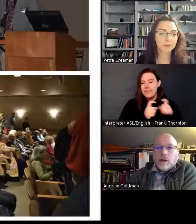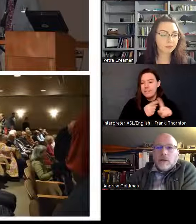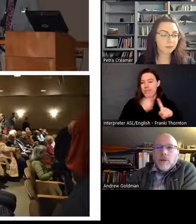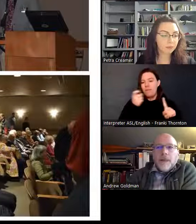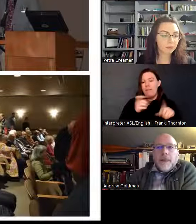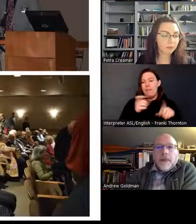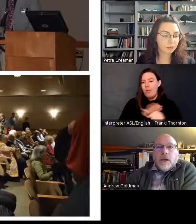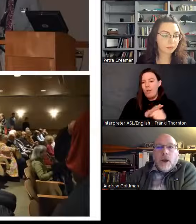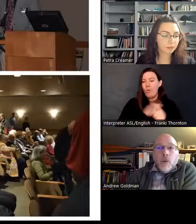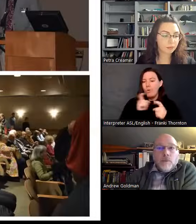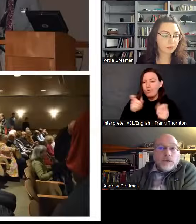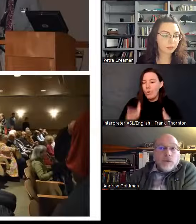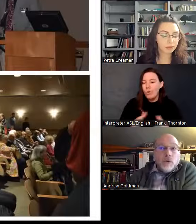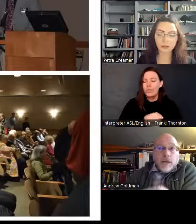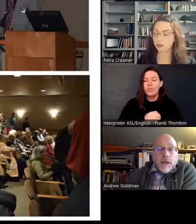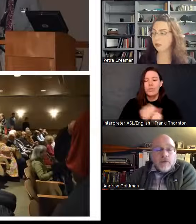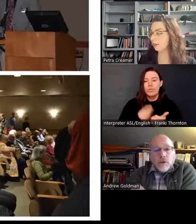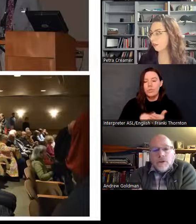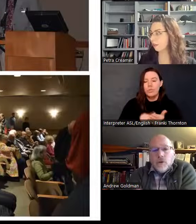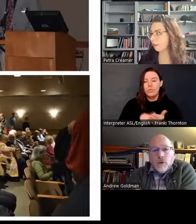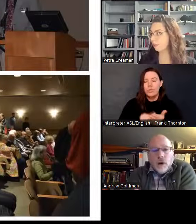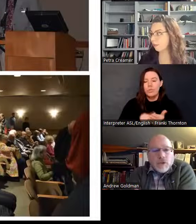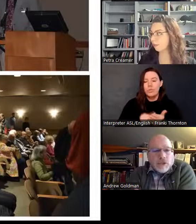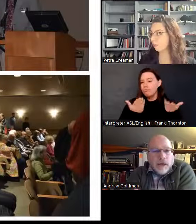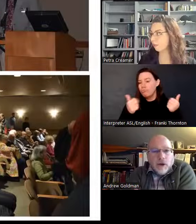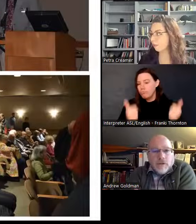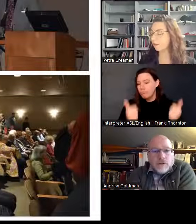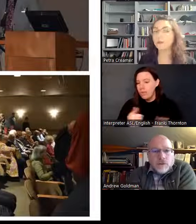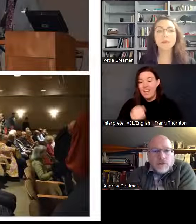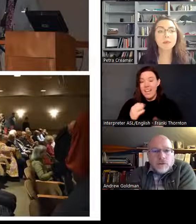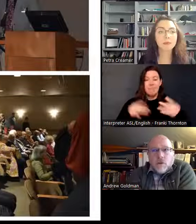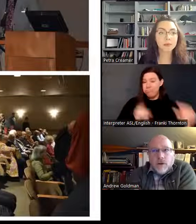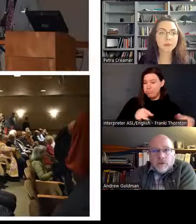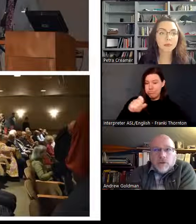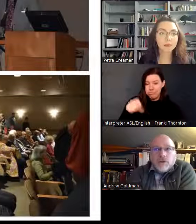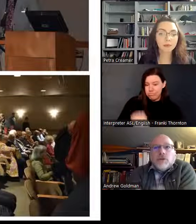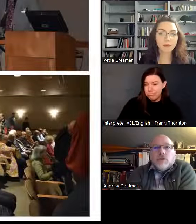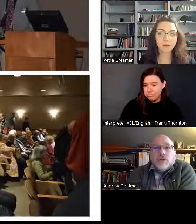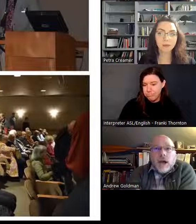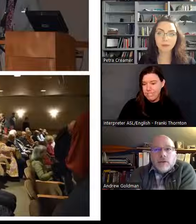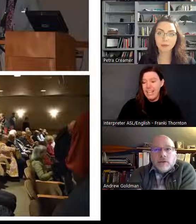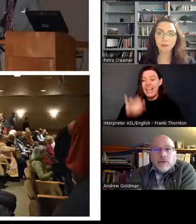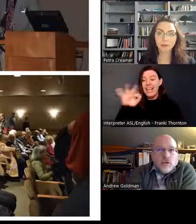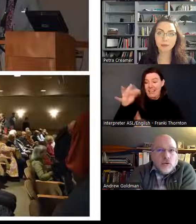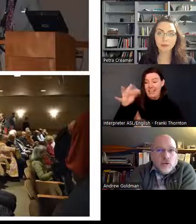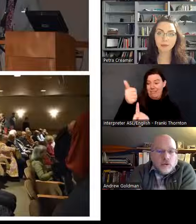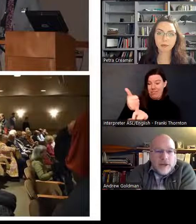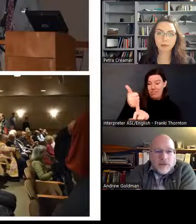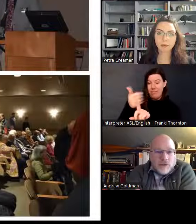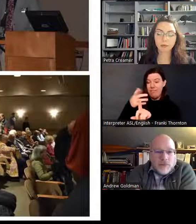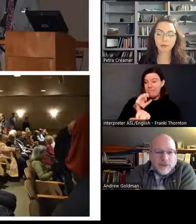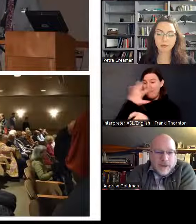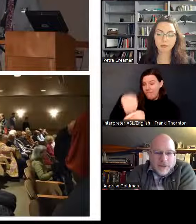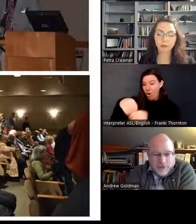talk. It all went pretty smoothly, and for those of you who are society officers or volunteers in your societies, should you try to